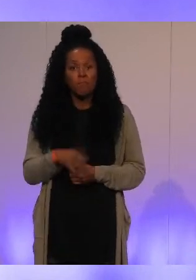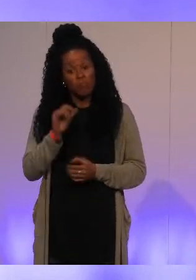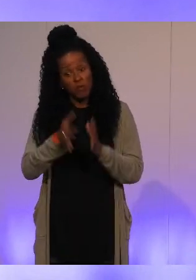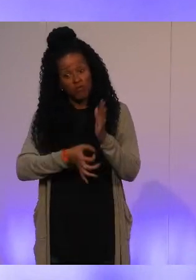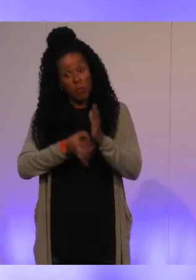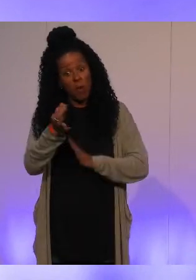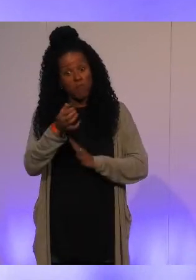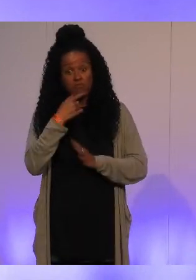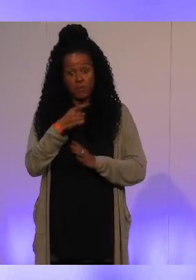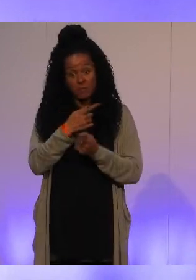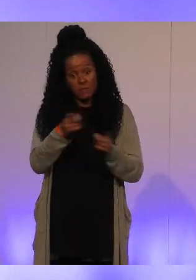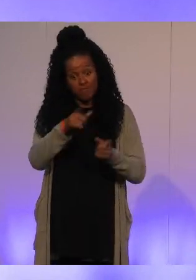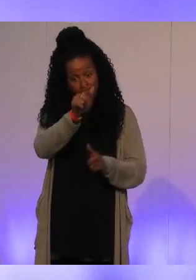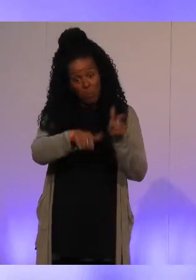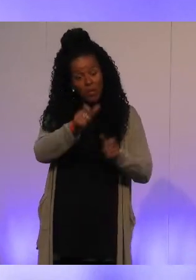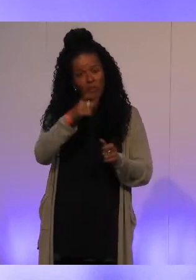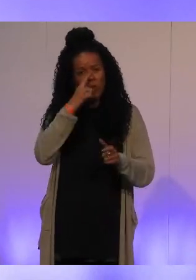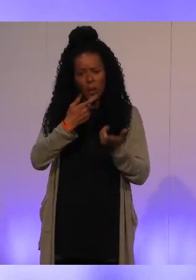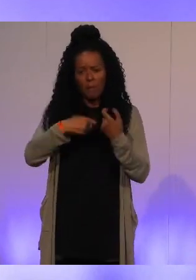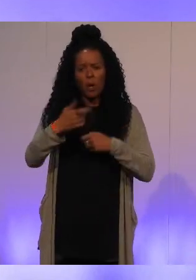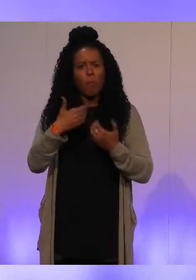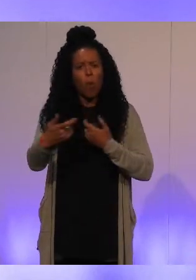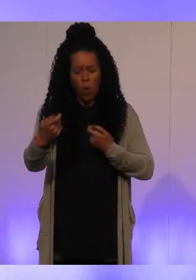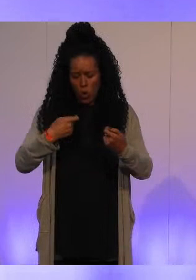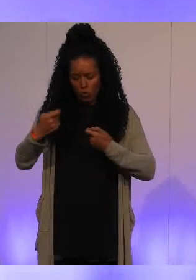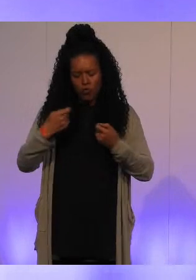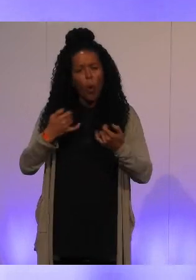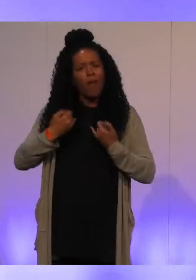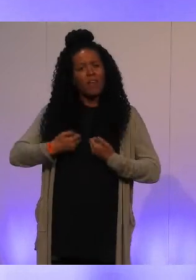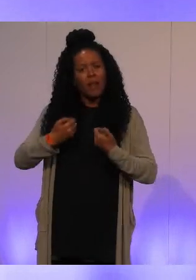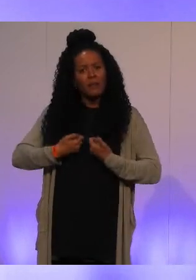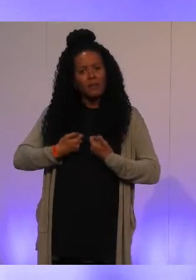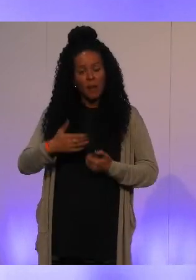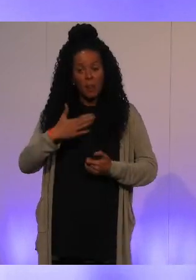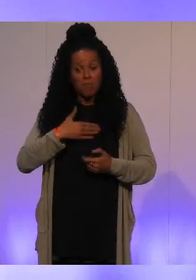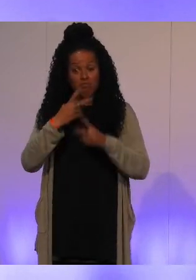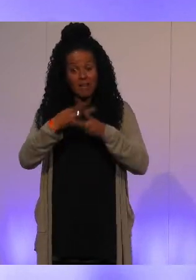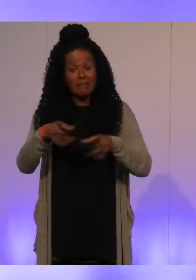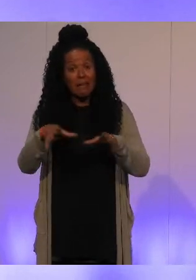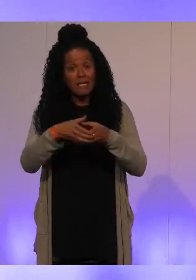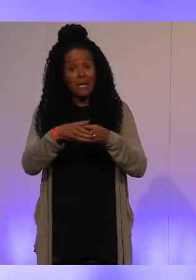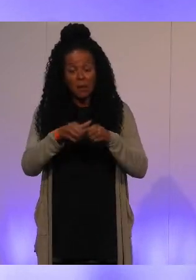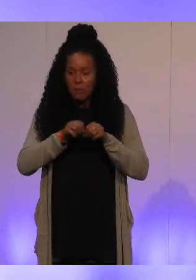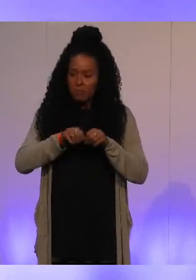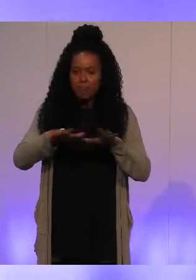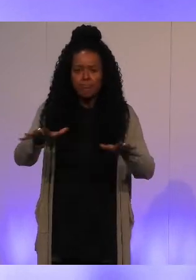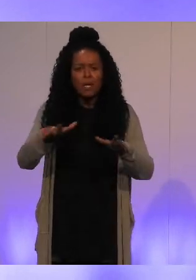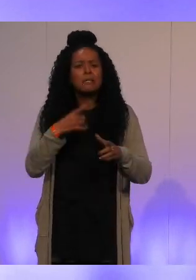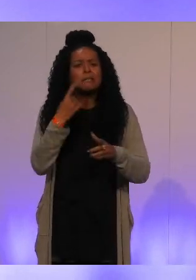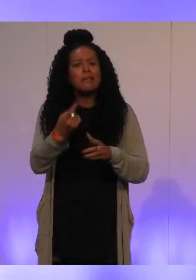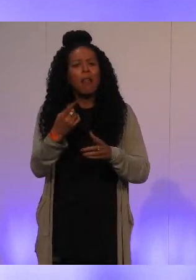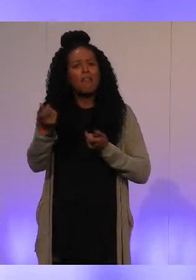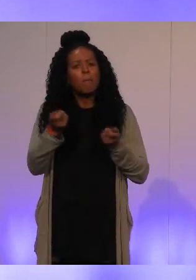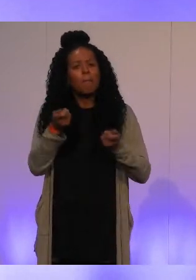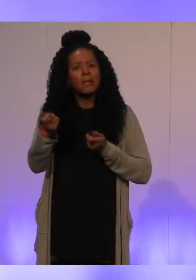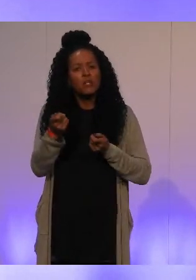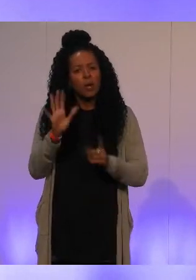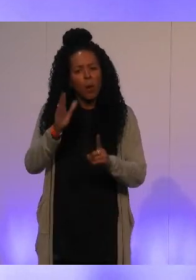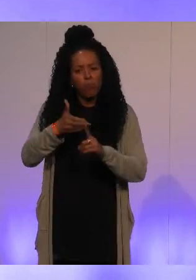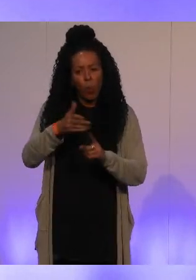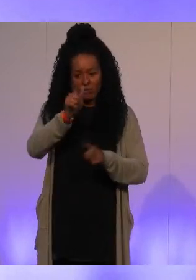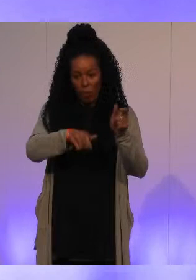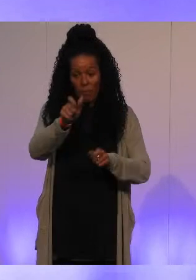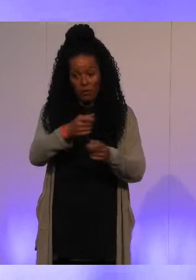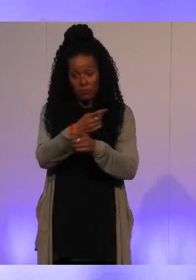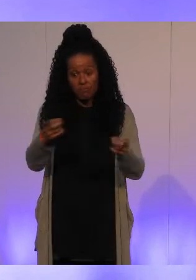improvements enabled patients to take more control of their own condition. The breast care team launched a self-management approach for patients